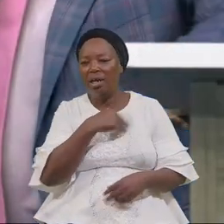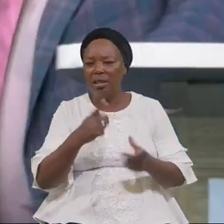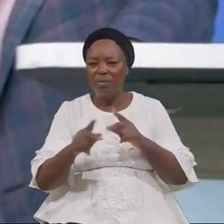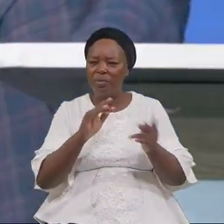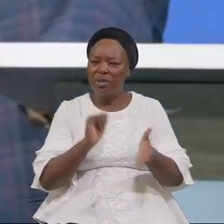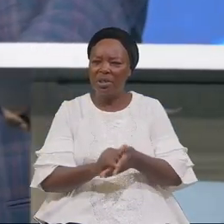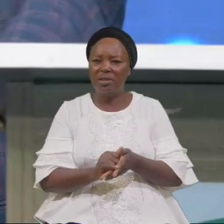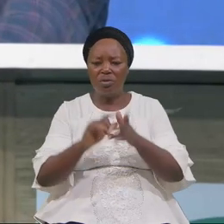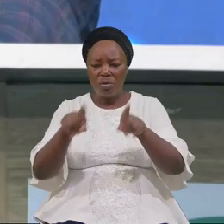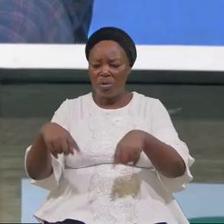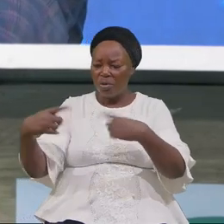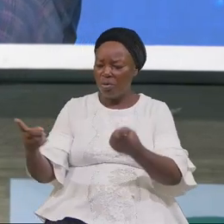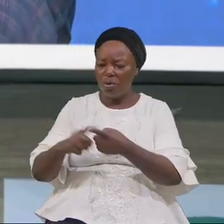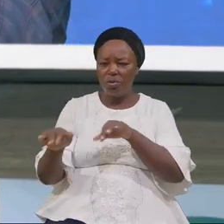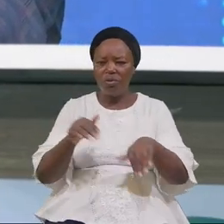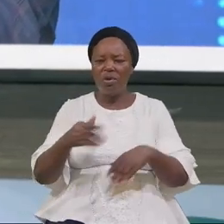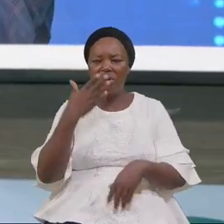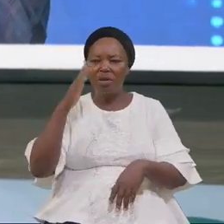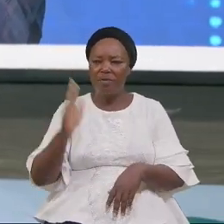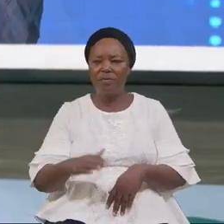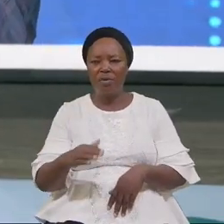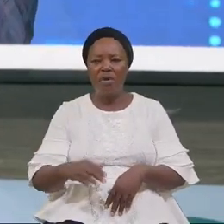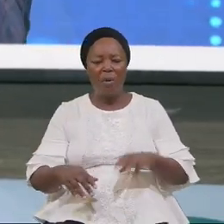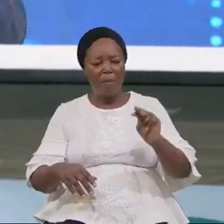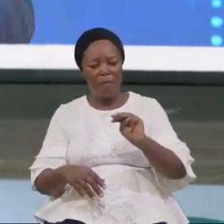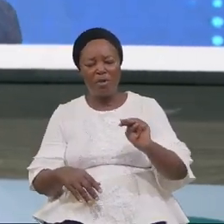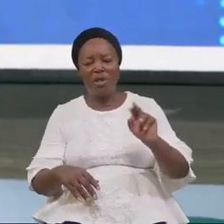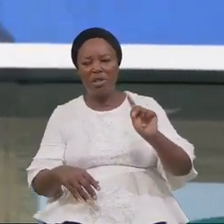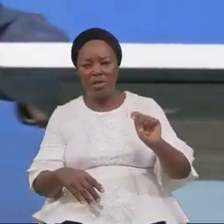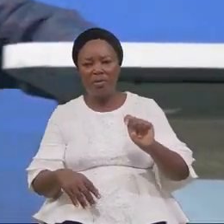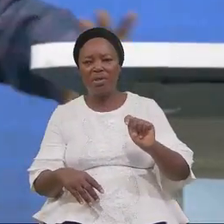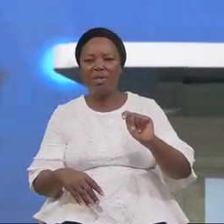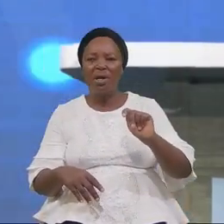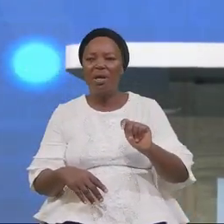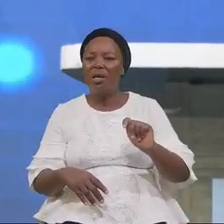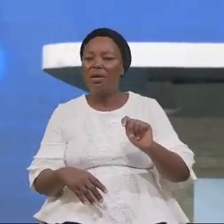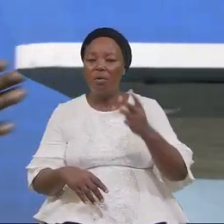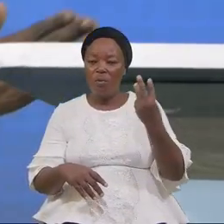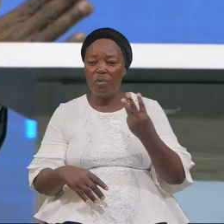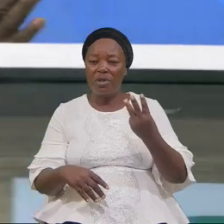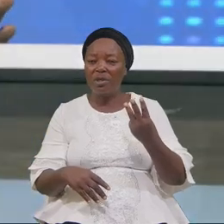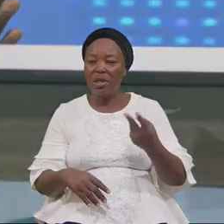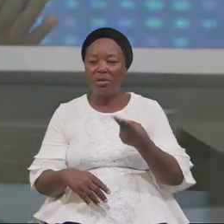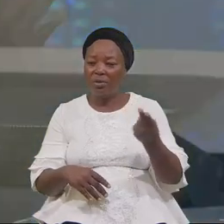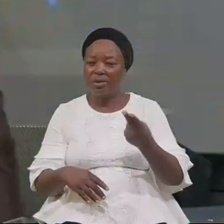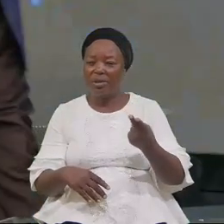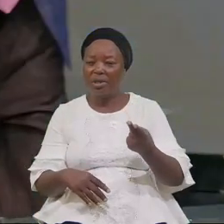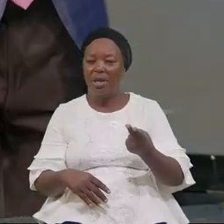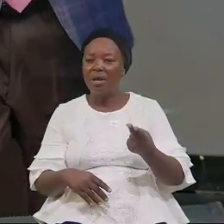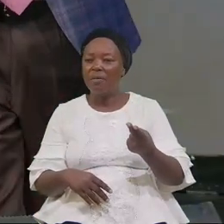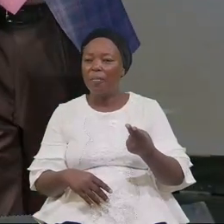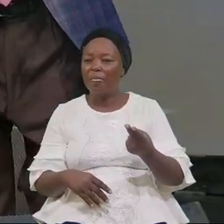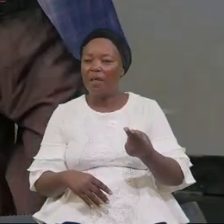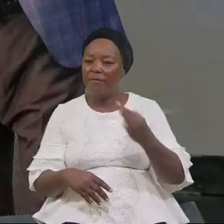go to do evil Monday, Tuesday, Wednesday, Thursday, Friday, Saturday, and then on